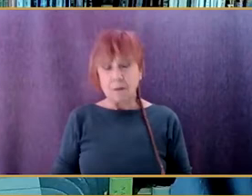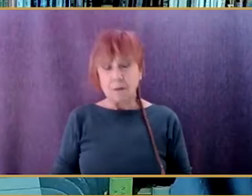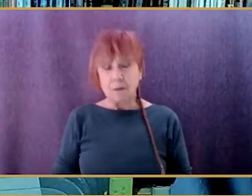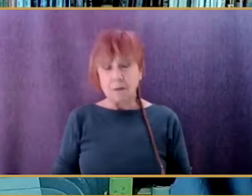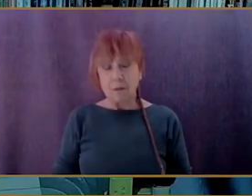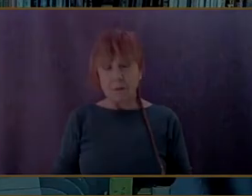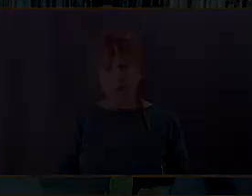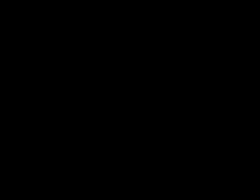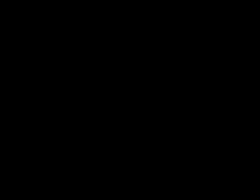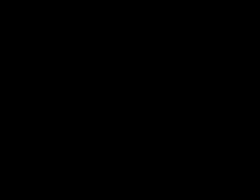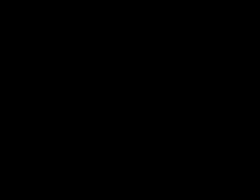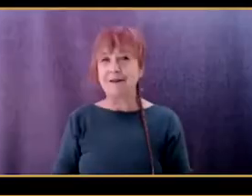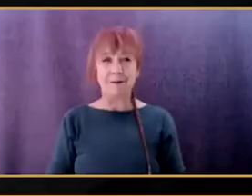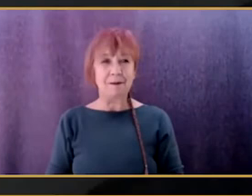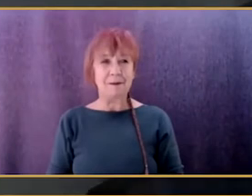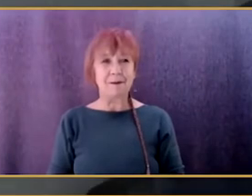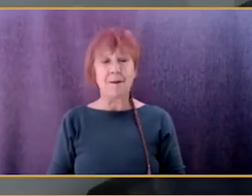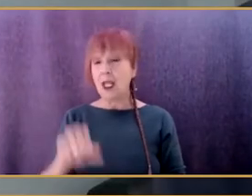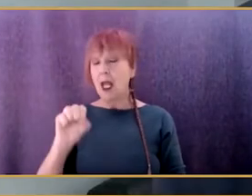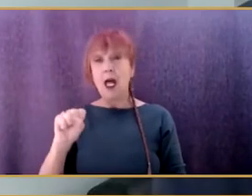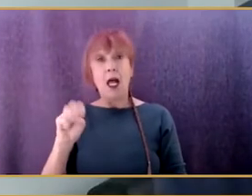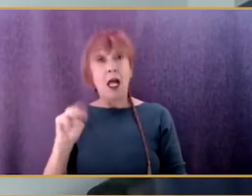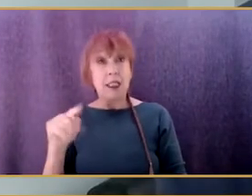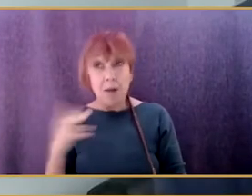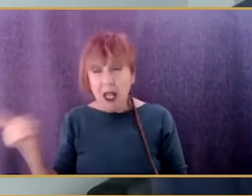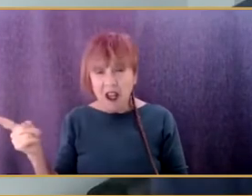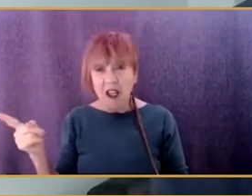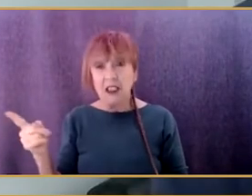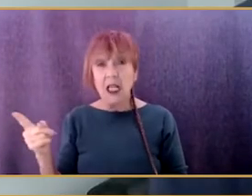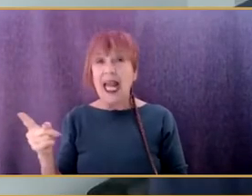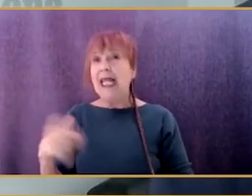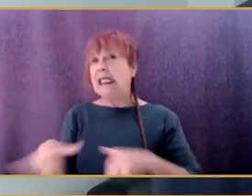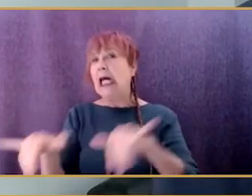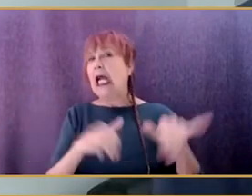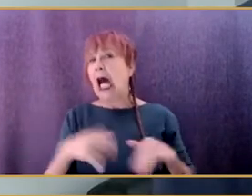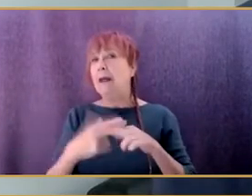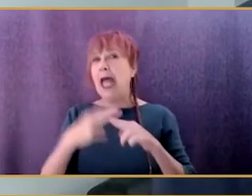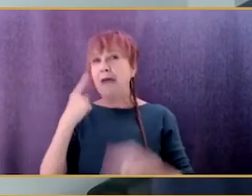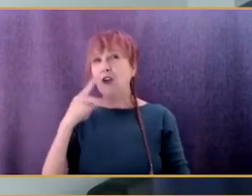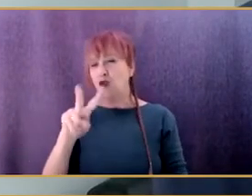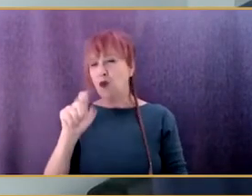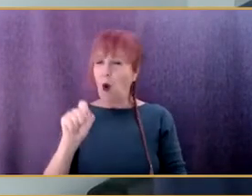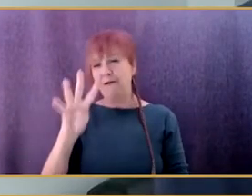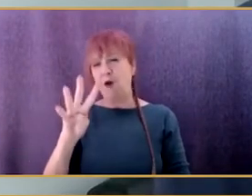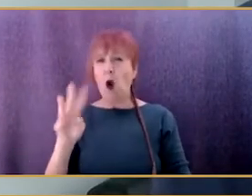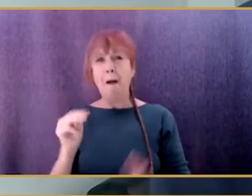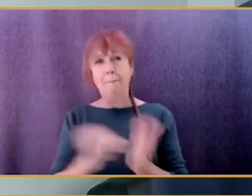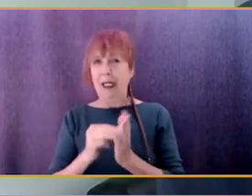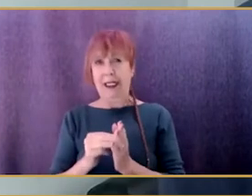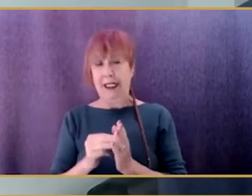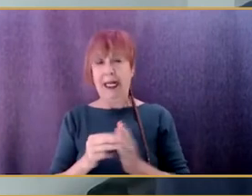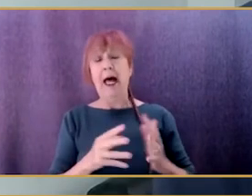professor Terence Hayes begins Smith is a common surname among 2.4 million mostly